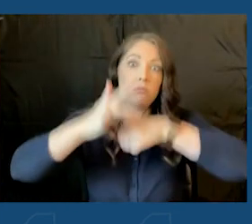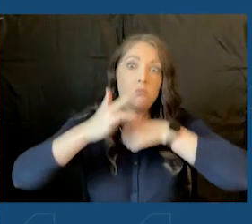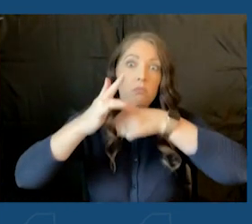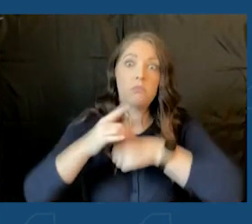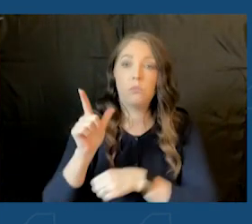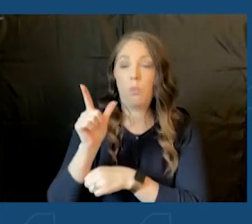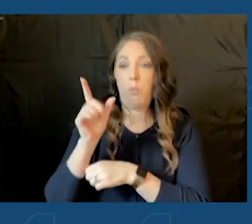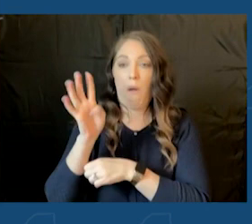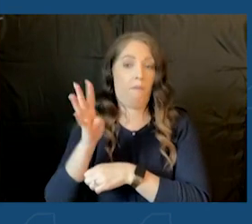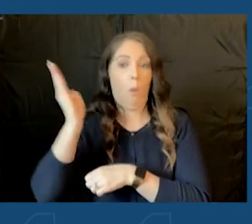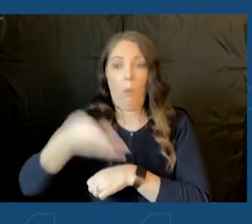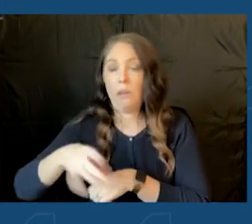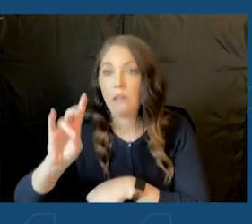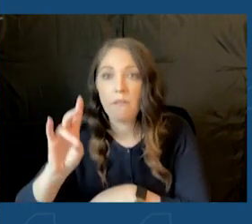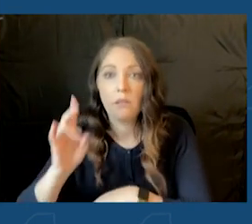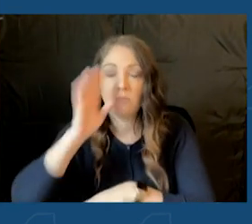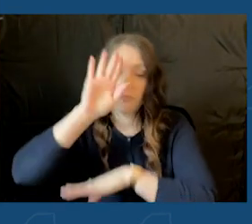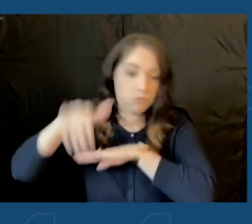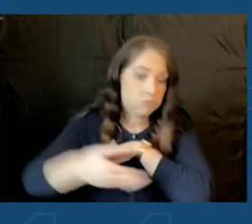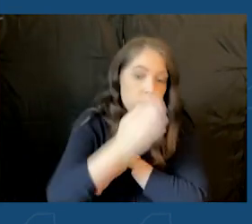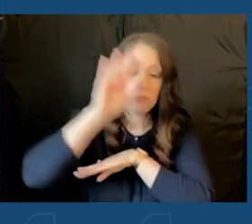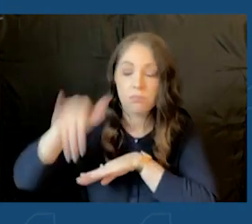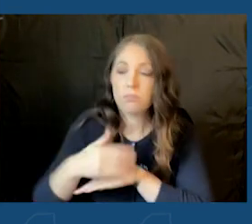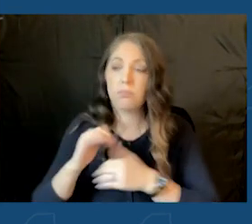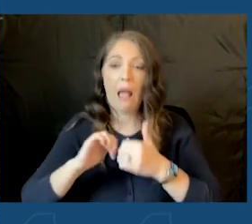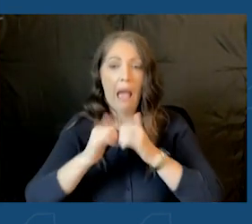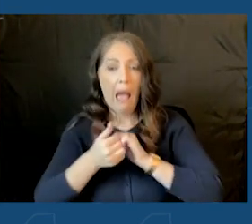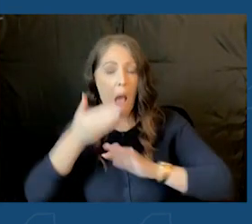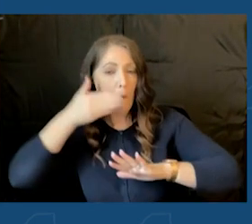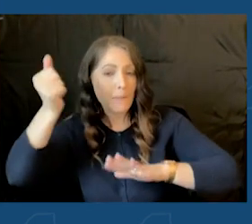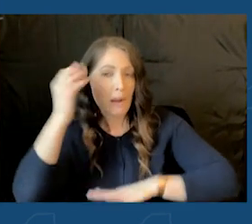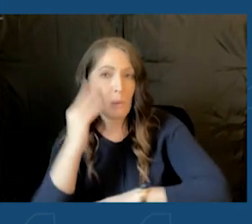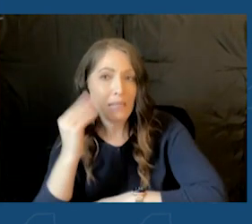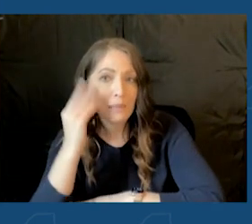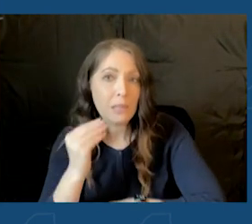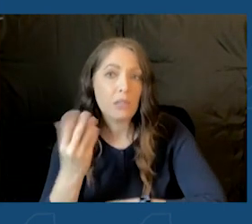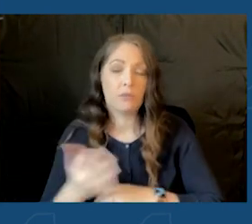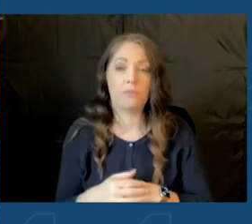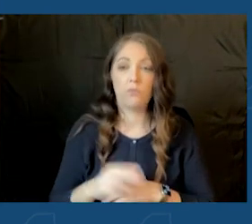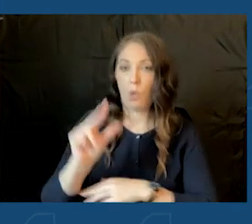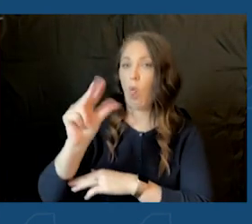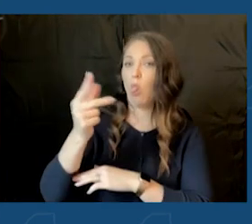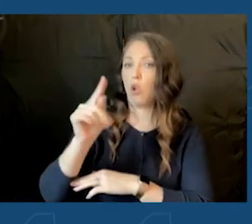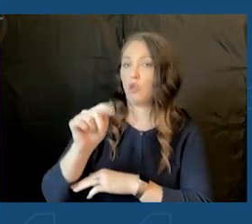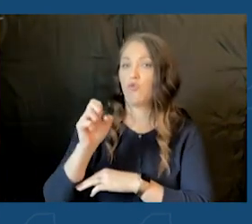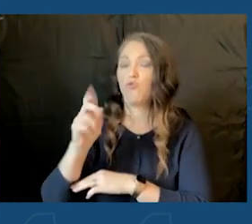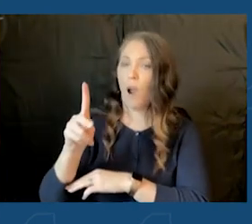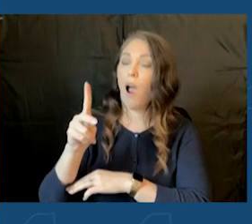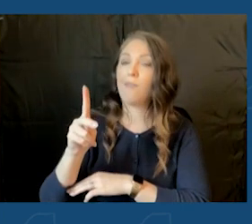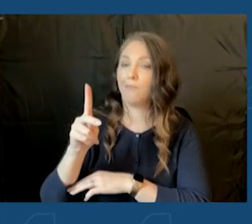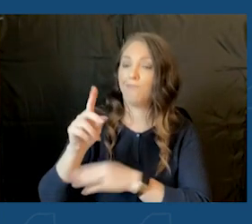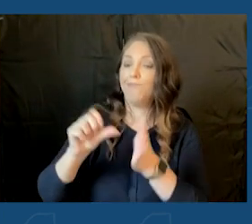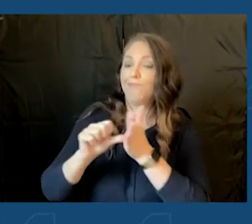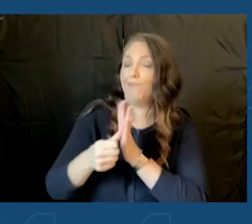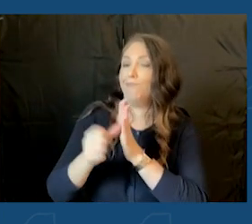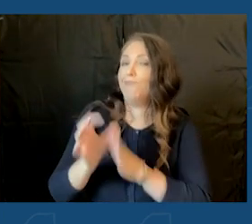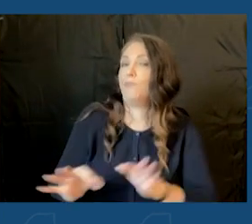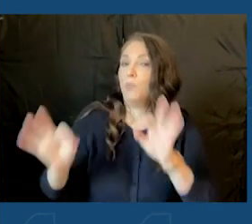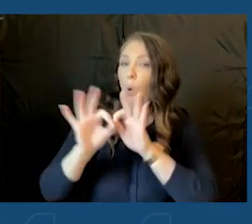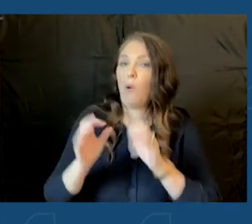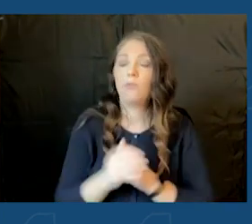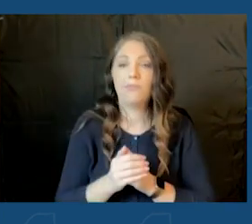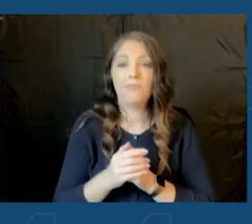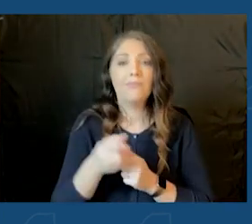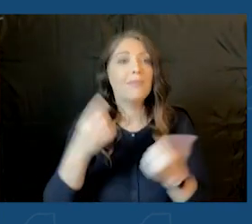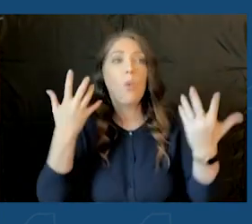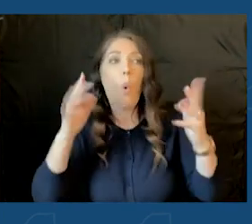create a better experience for our customers? Third Track is the key to those efforts. As Jano said, it's already providing